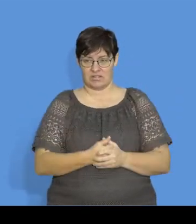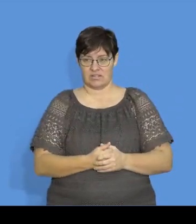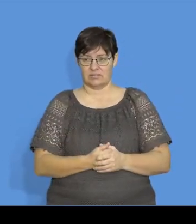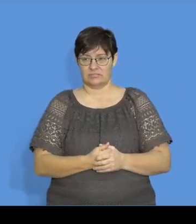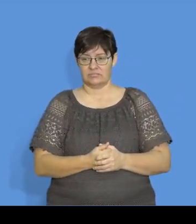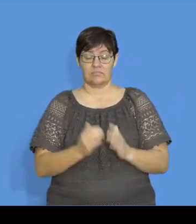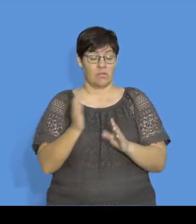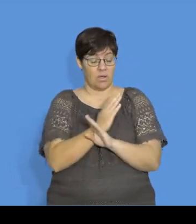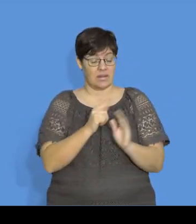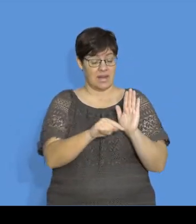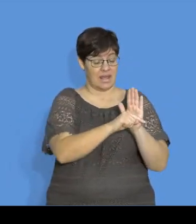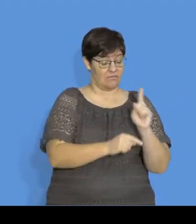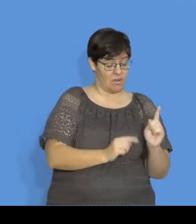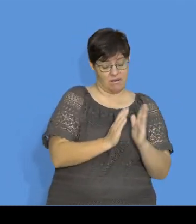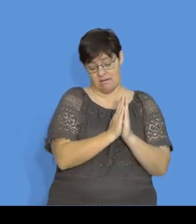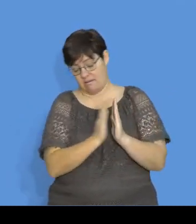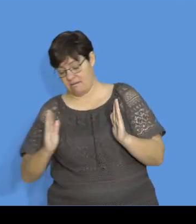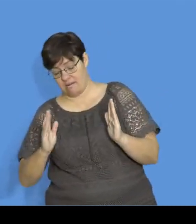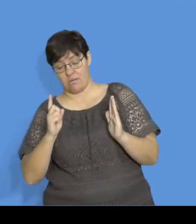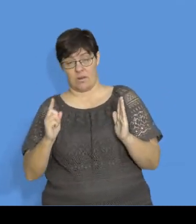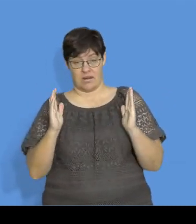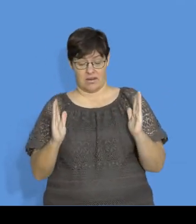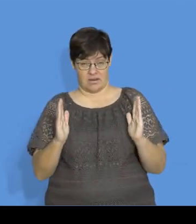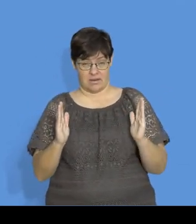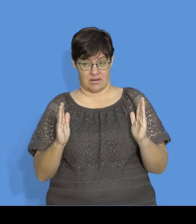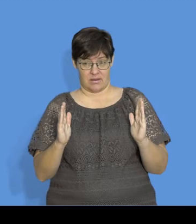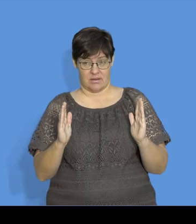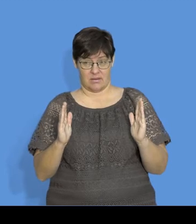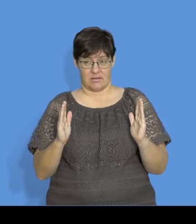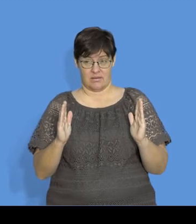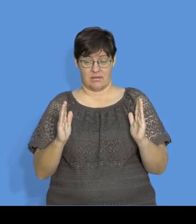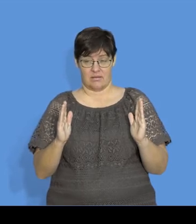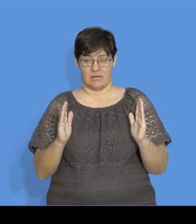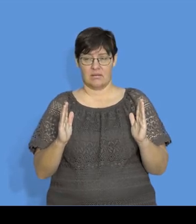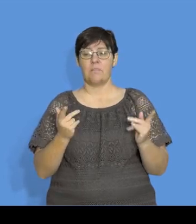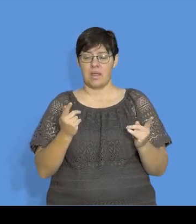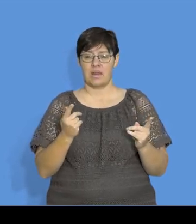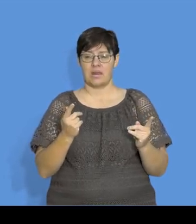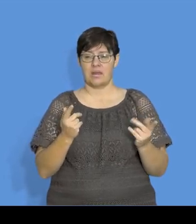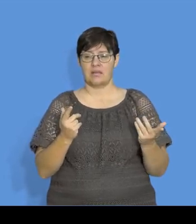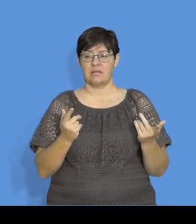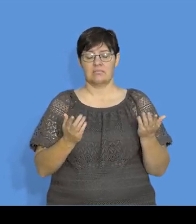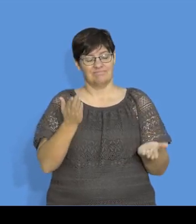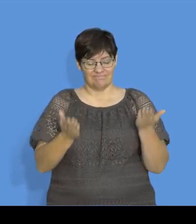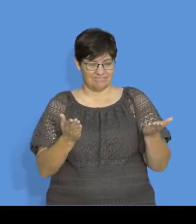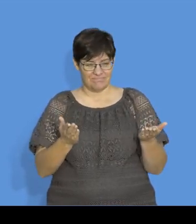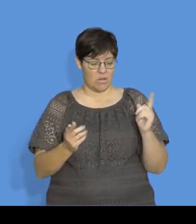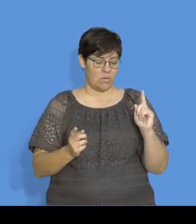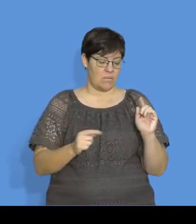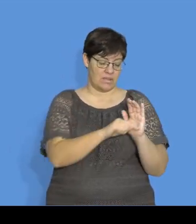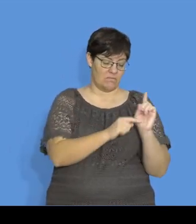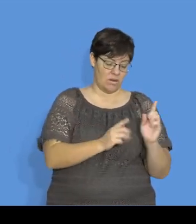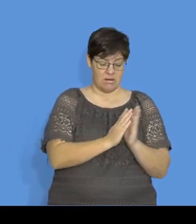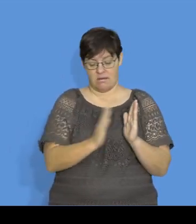that correlation is between -1 and 1. This implies just using